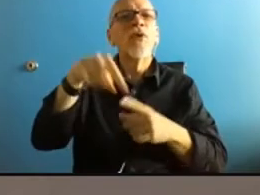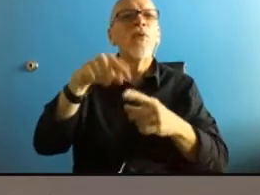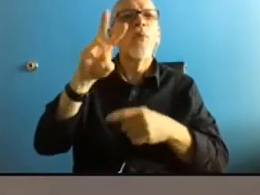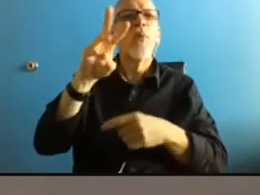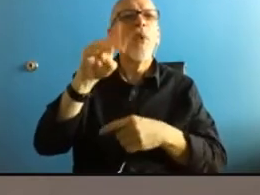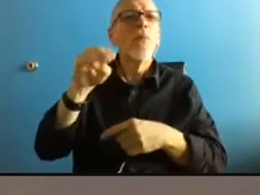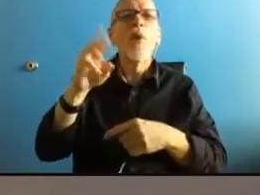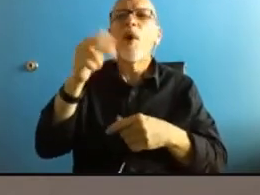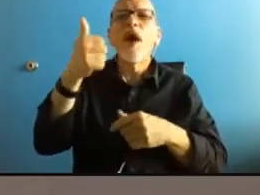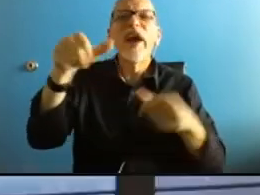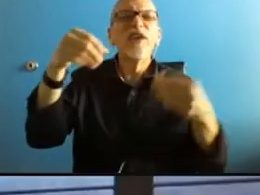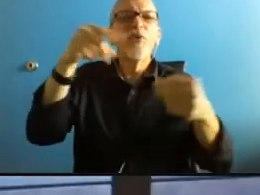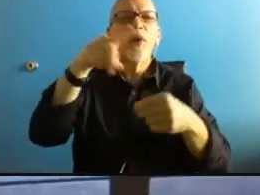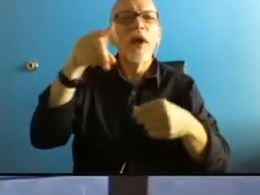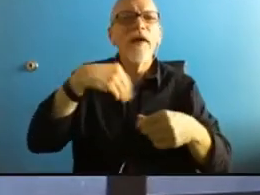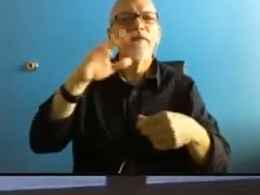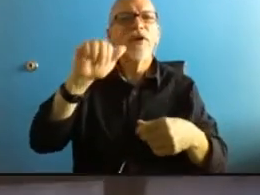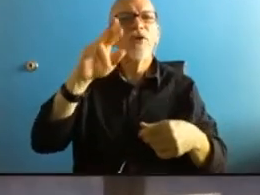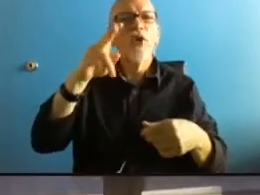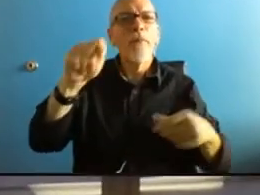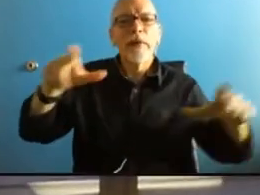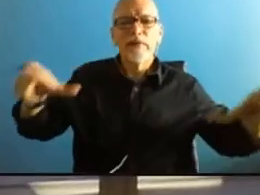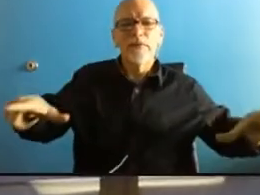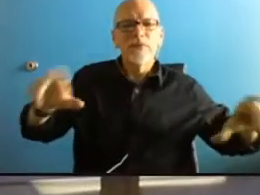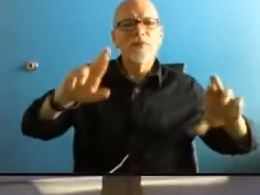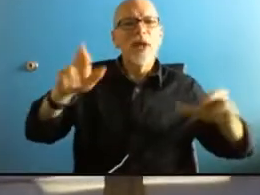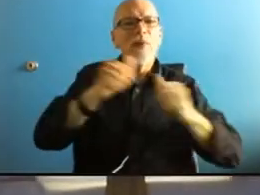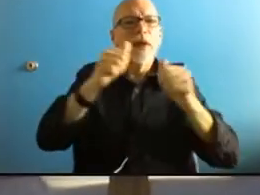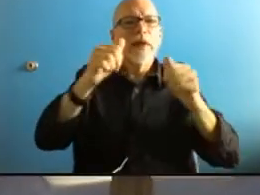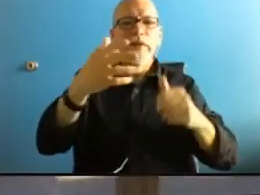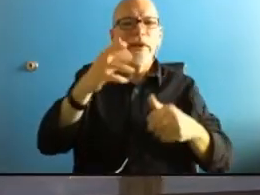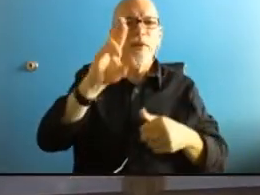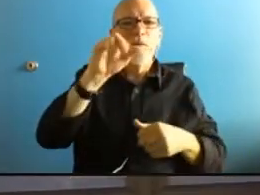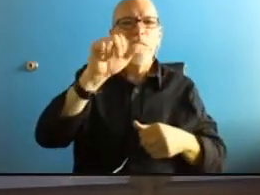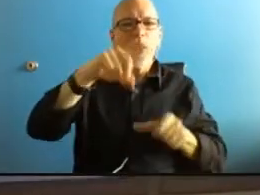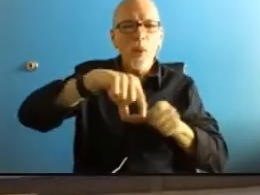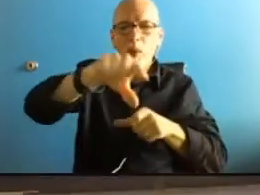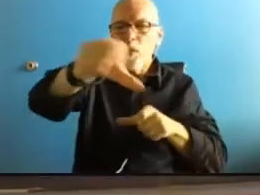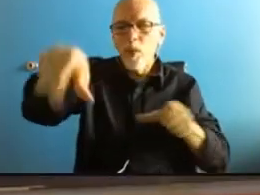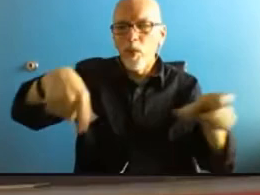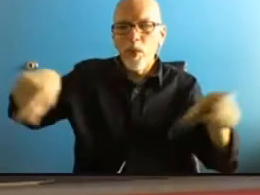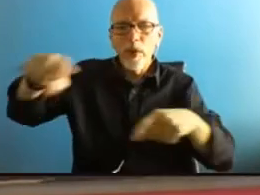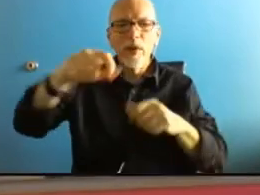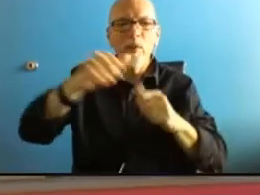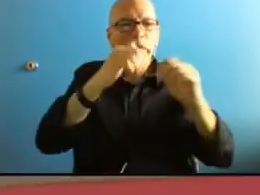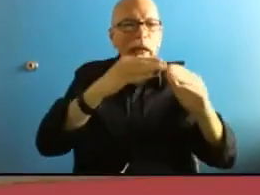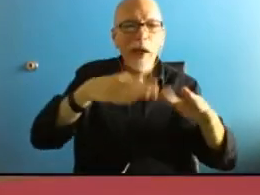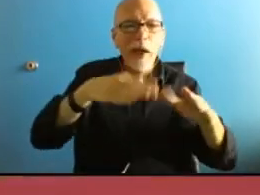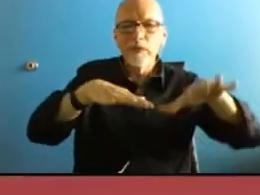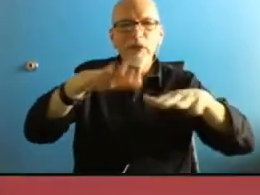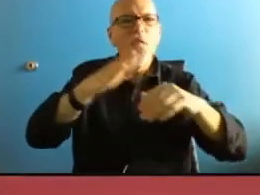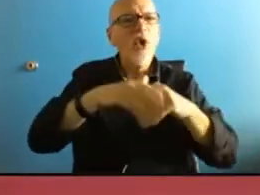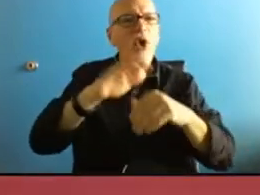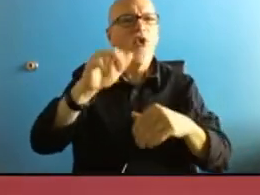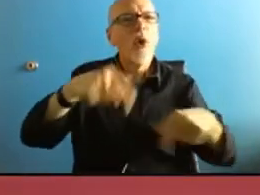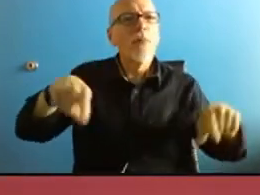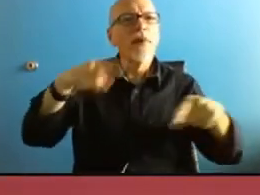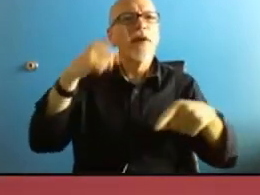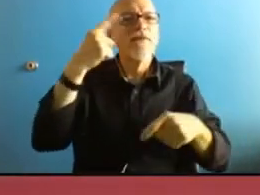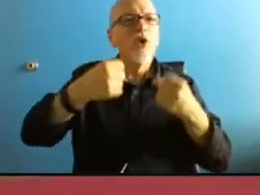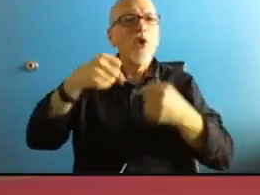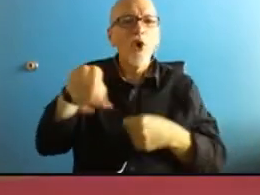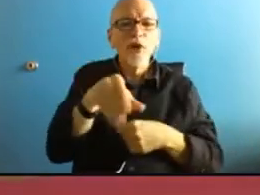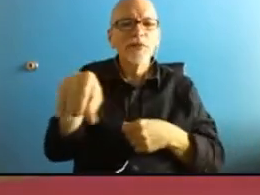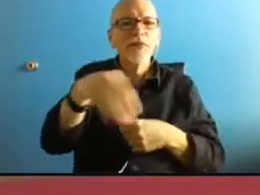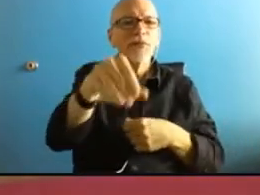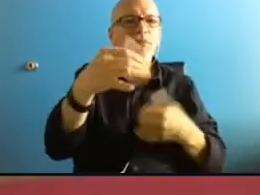there's this carpet with like a road or a house or different images on the carpet, and you could devise,